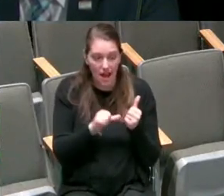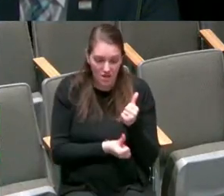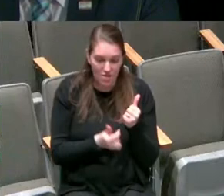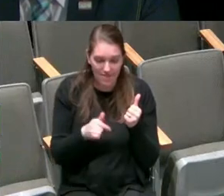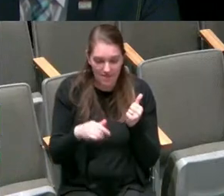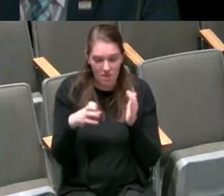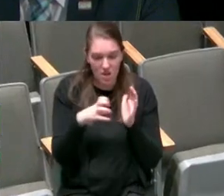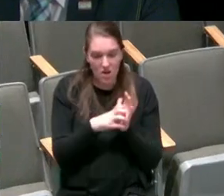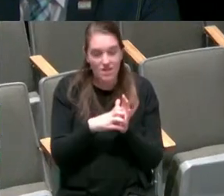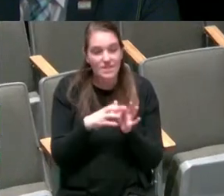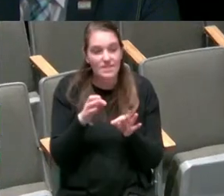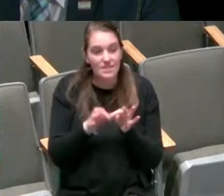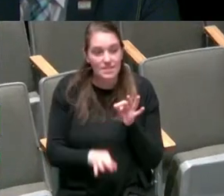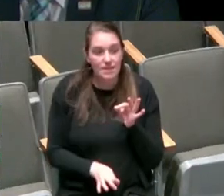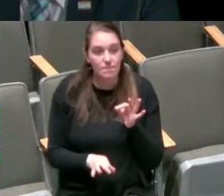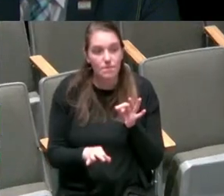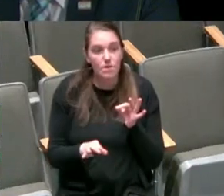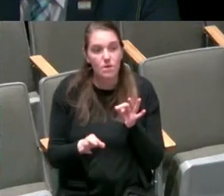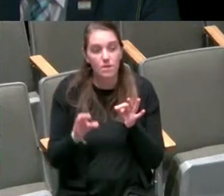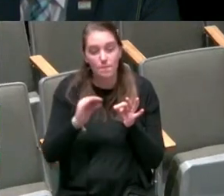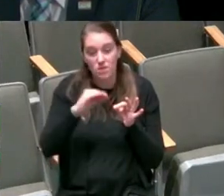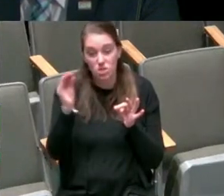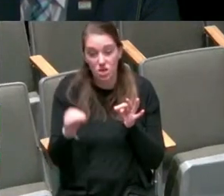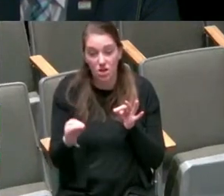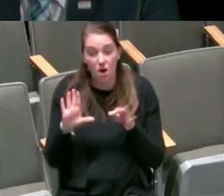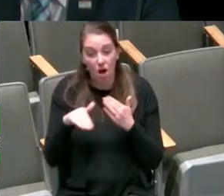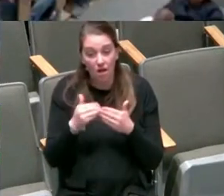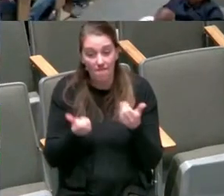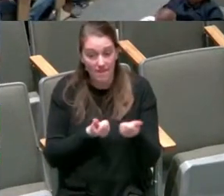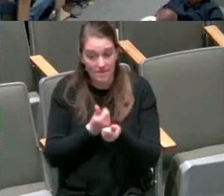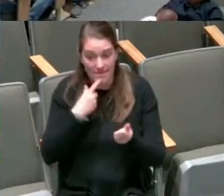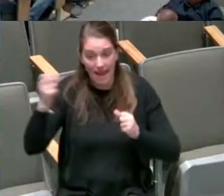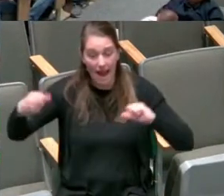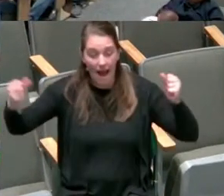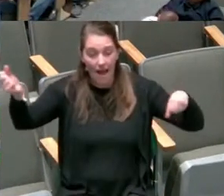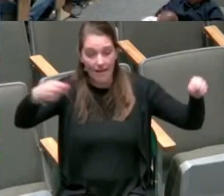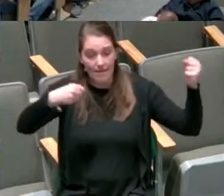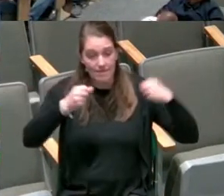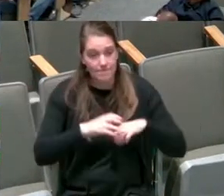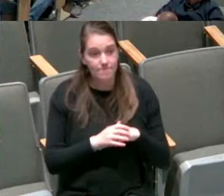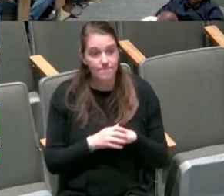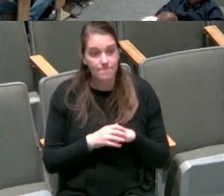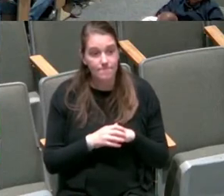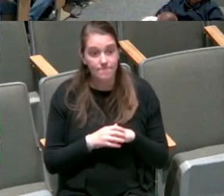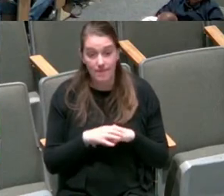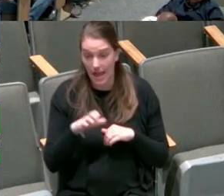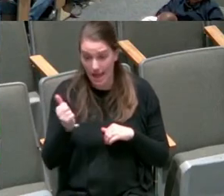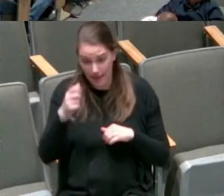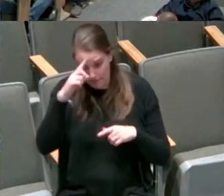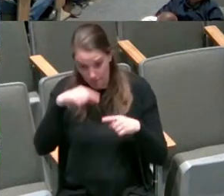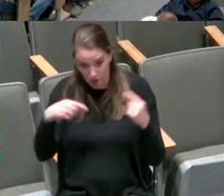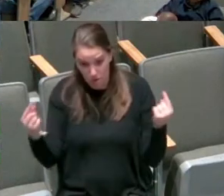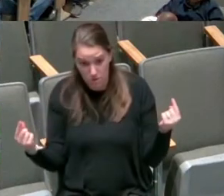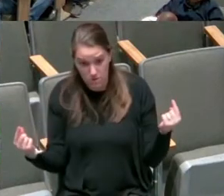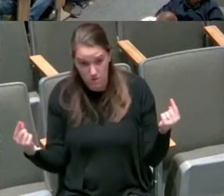is a simple majority all in favor please say aye any opposed